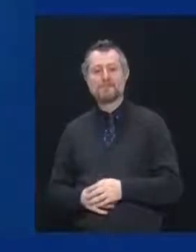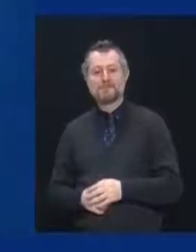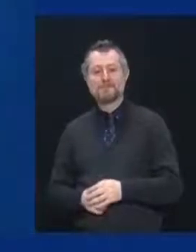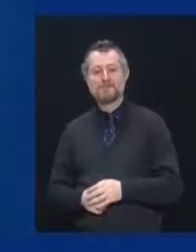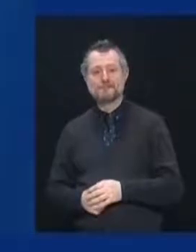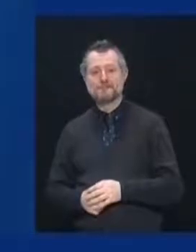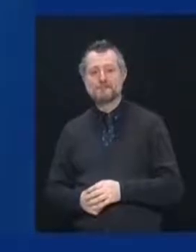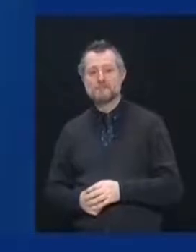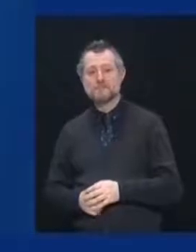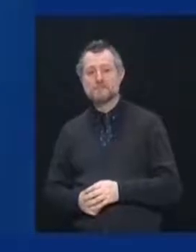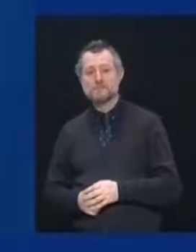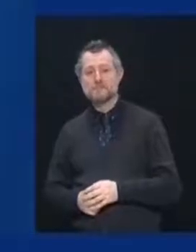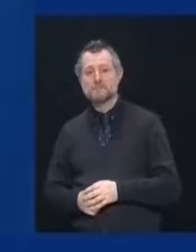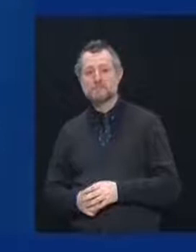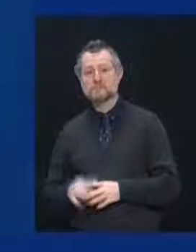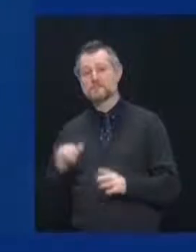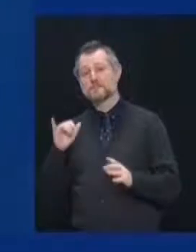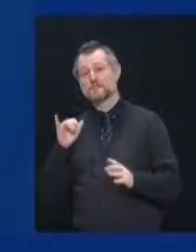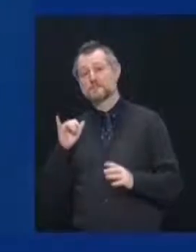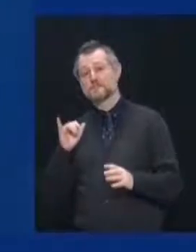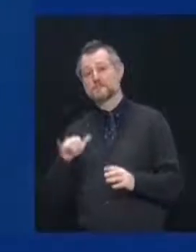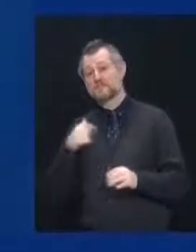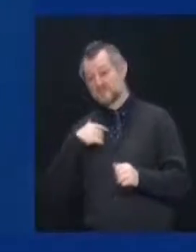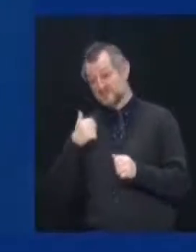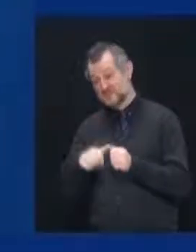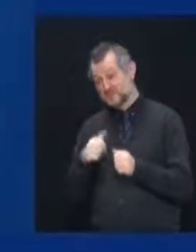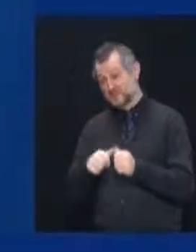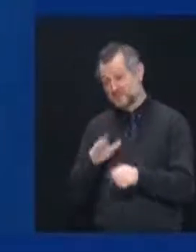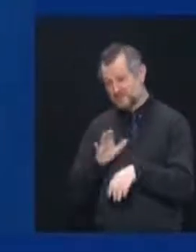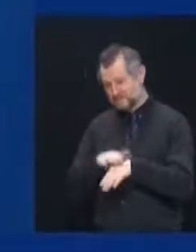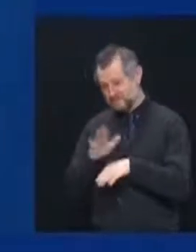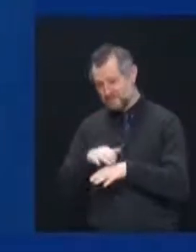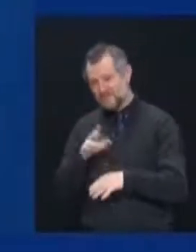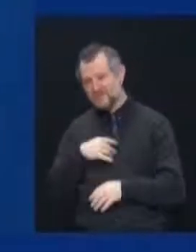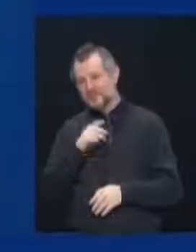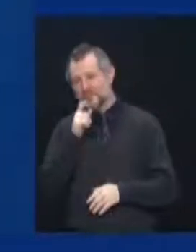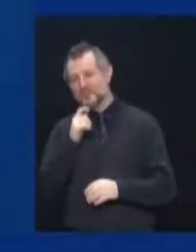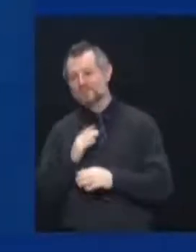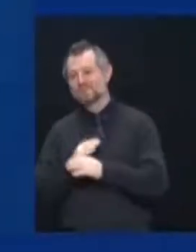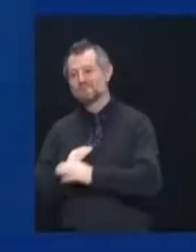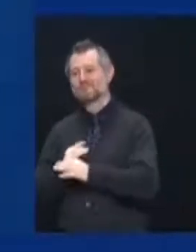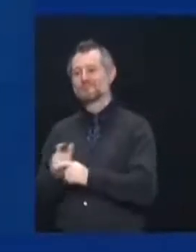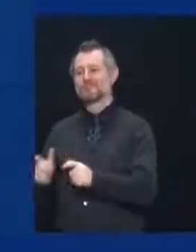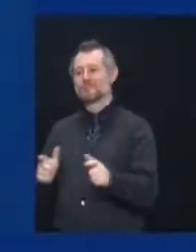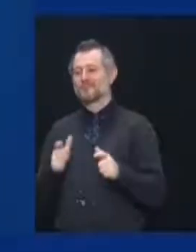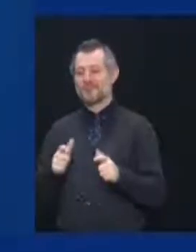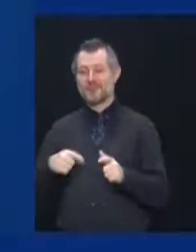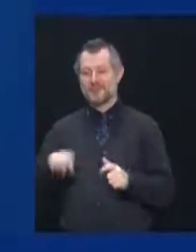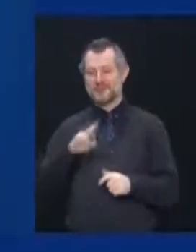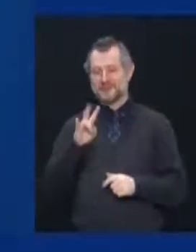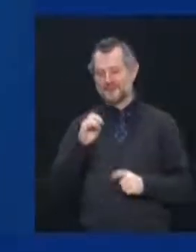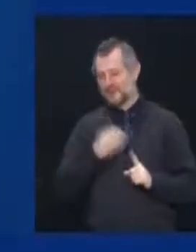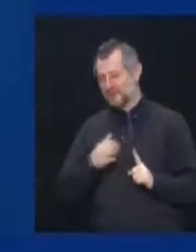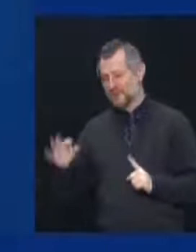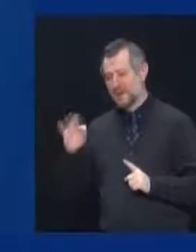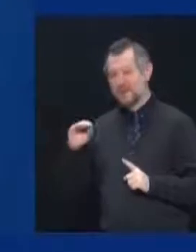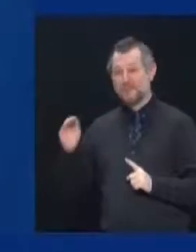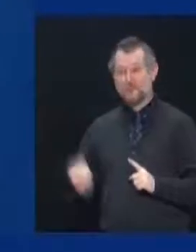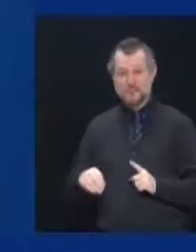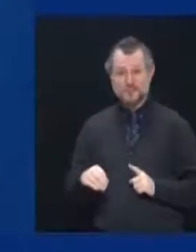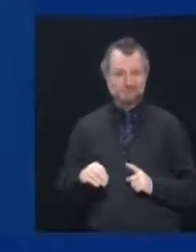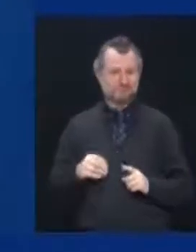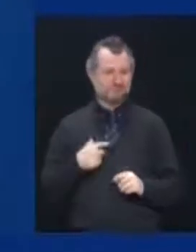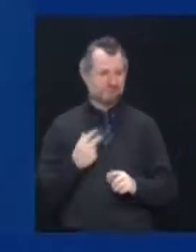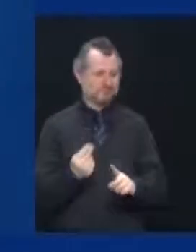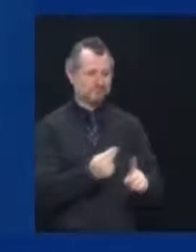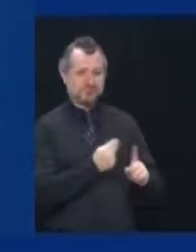the basic benchmark for herd immunity was 70 to 90%. That was